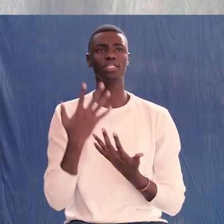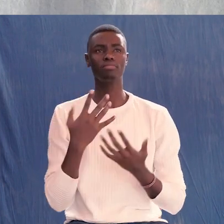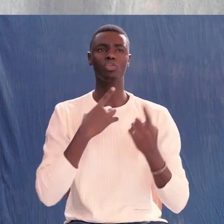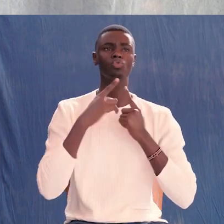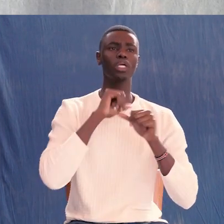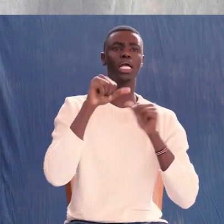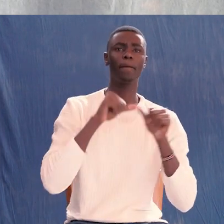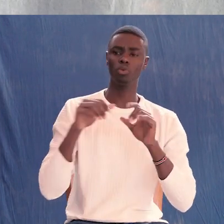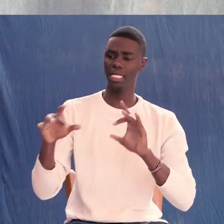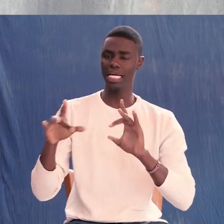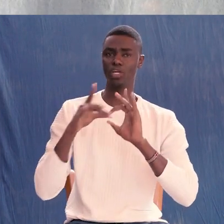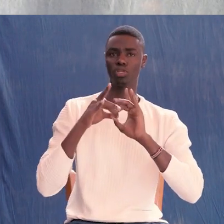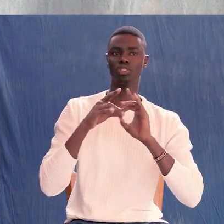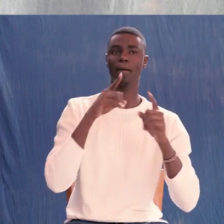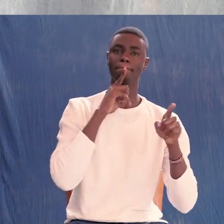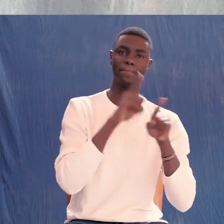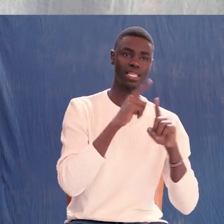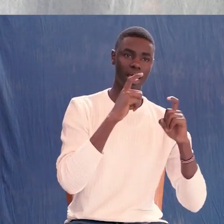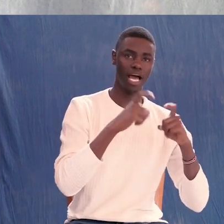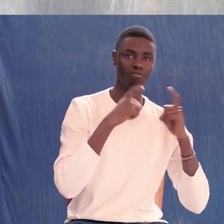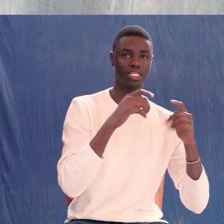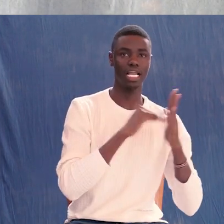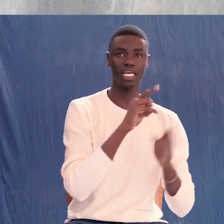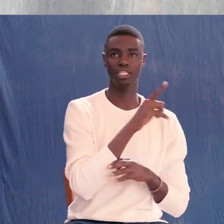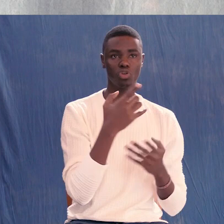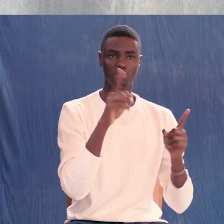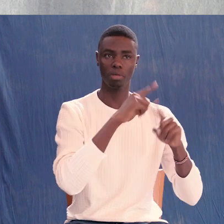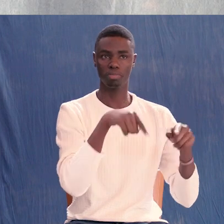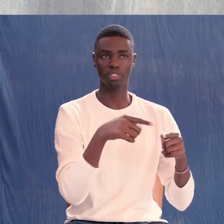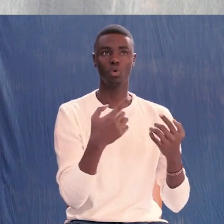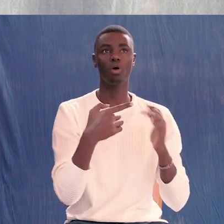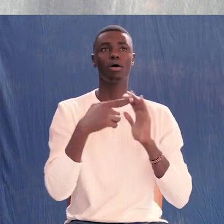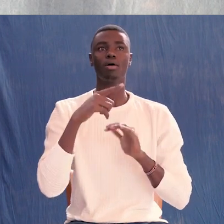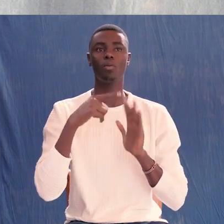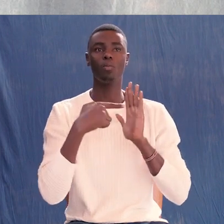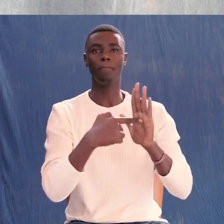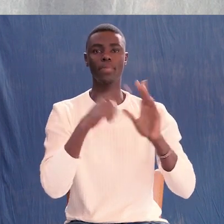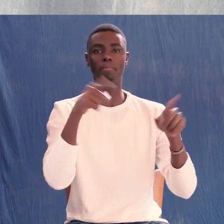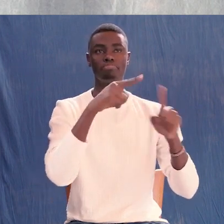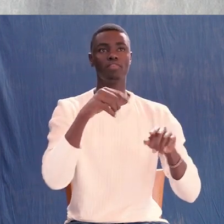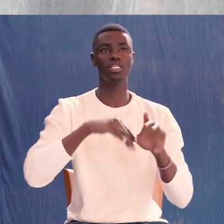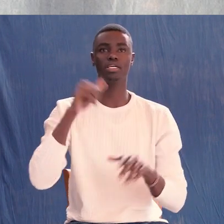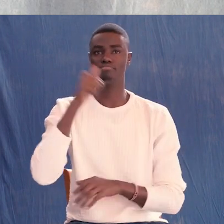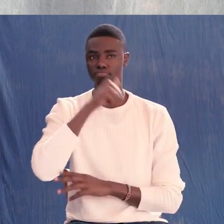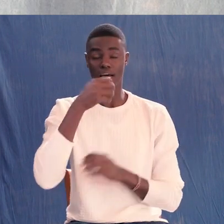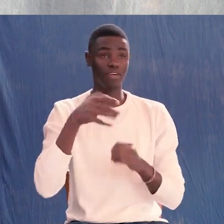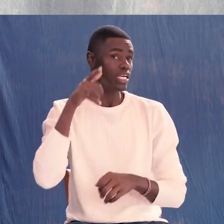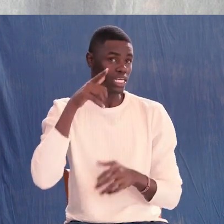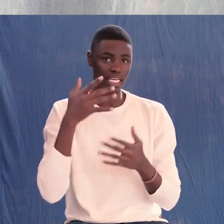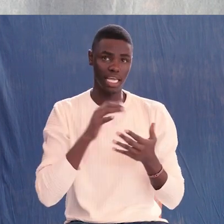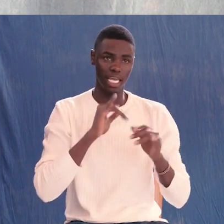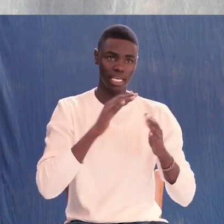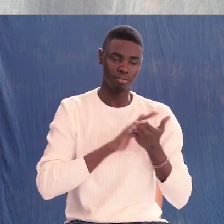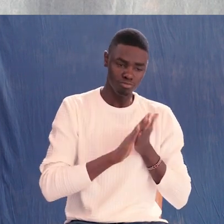talking about reconciliation. Your brother has sinned against you. Go show him his fault in private. If he listens to you, you have won your brother. That's the